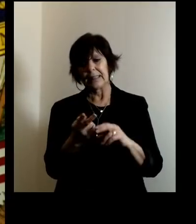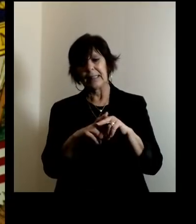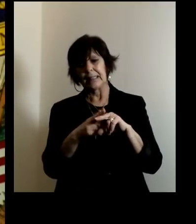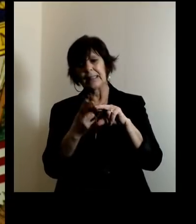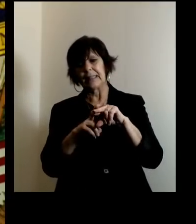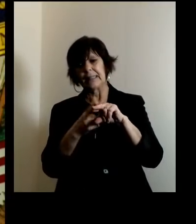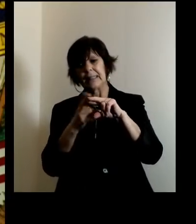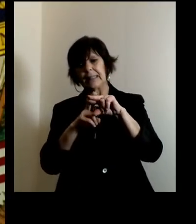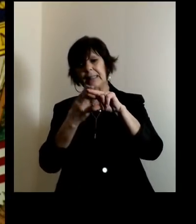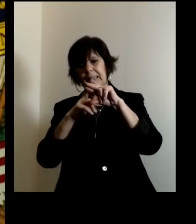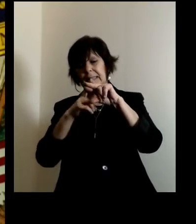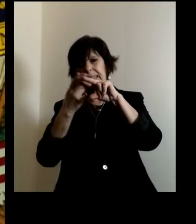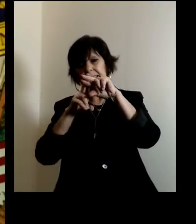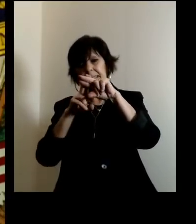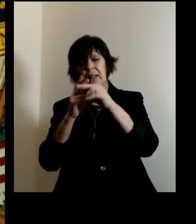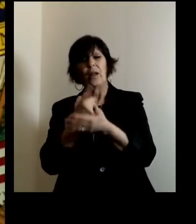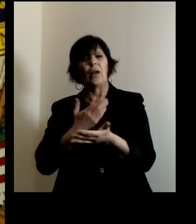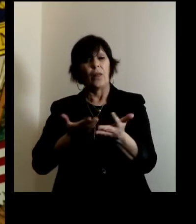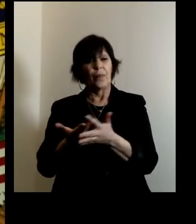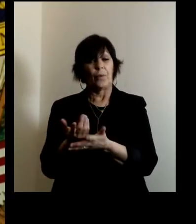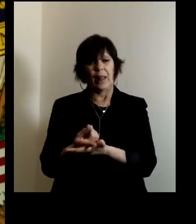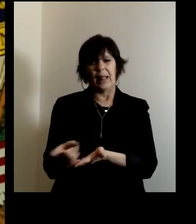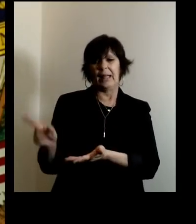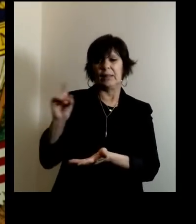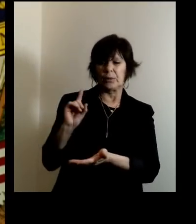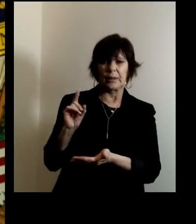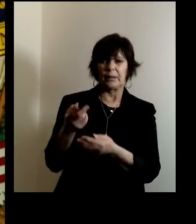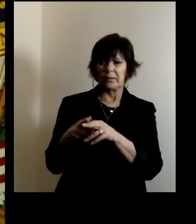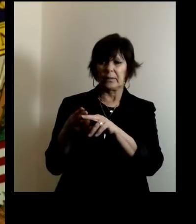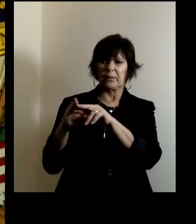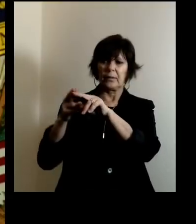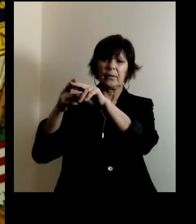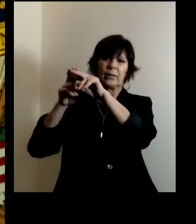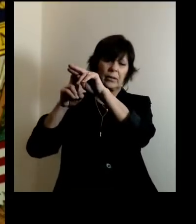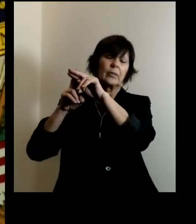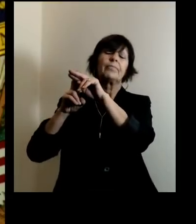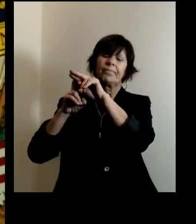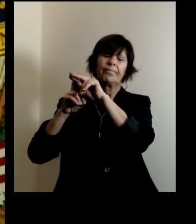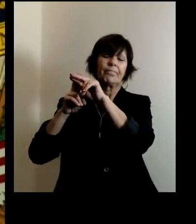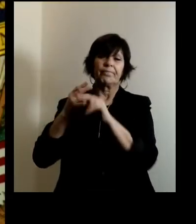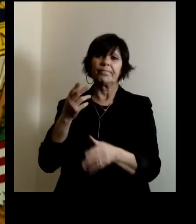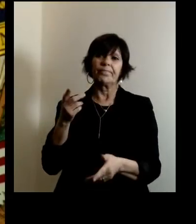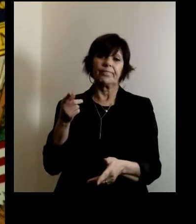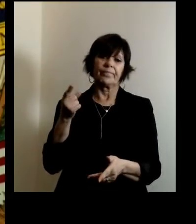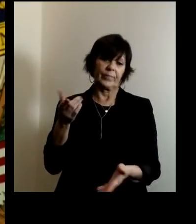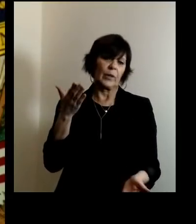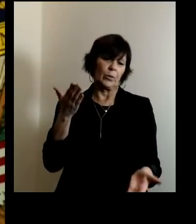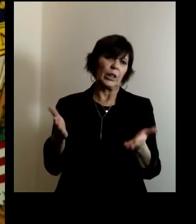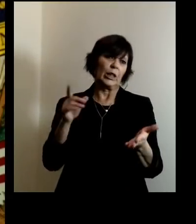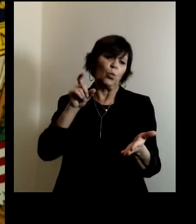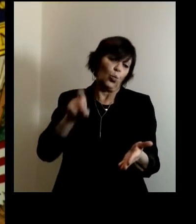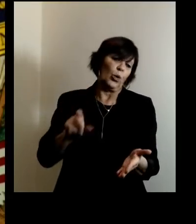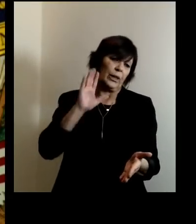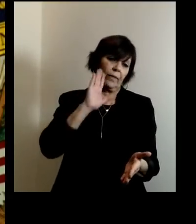growth throughout all of last week and the positivity rate, I think there's a much greater chance we would have gone